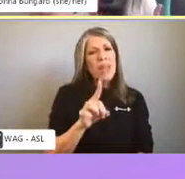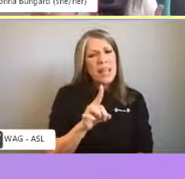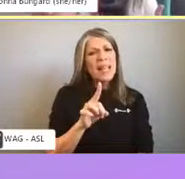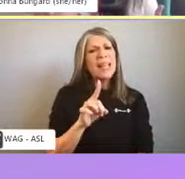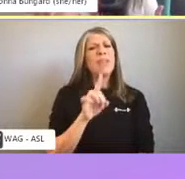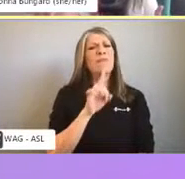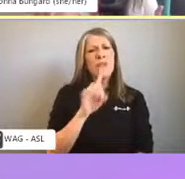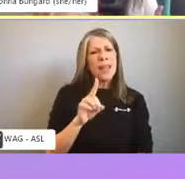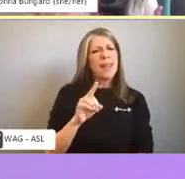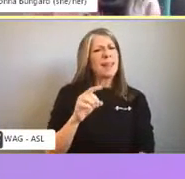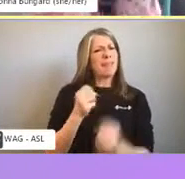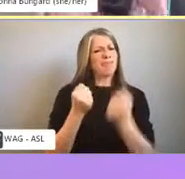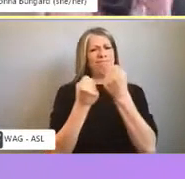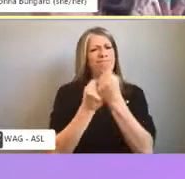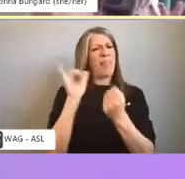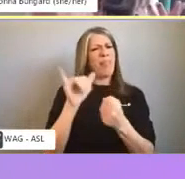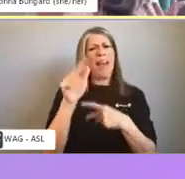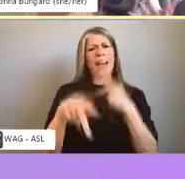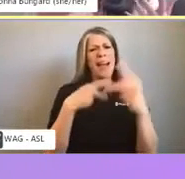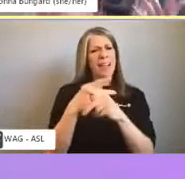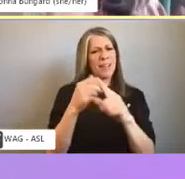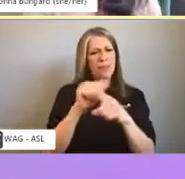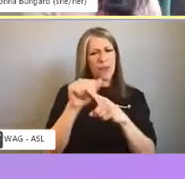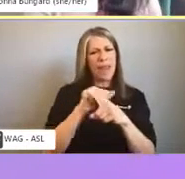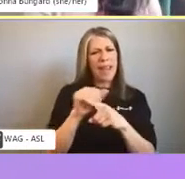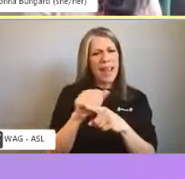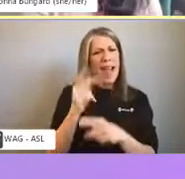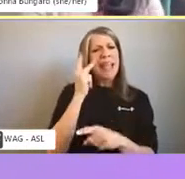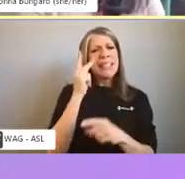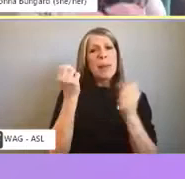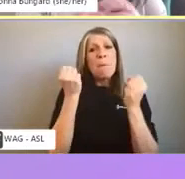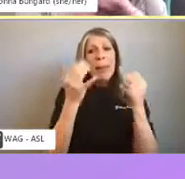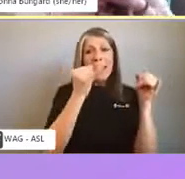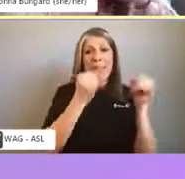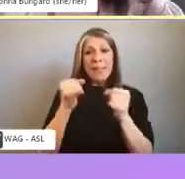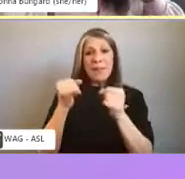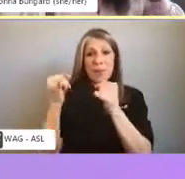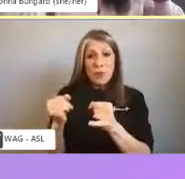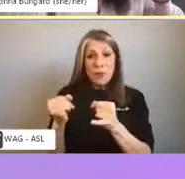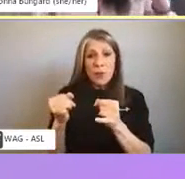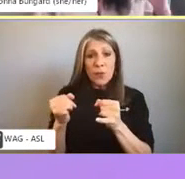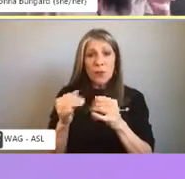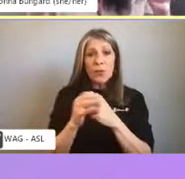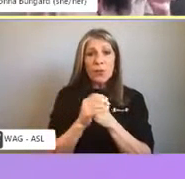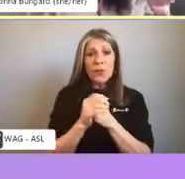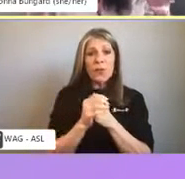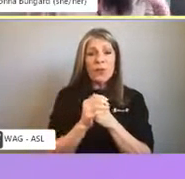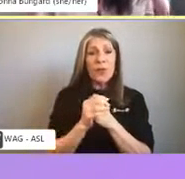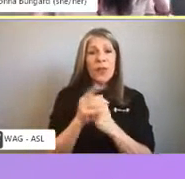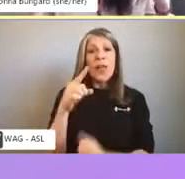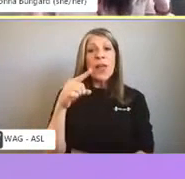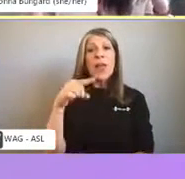training, by the way. I see a lot of individuals who when